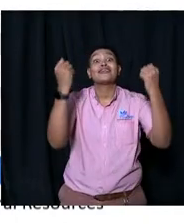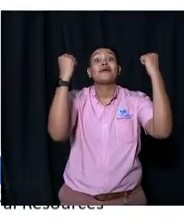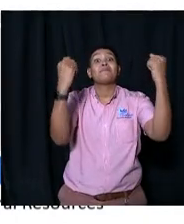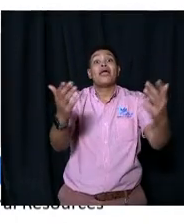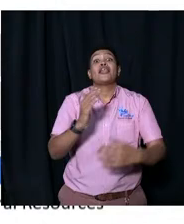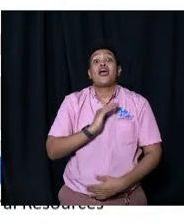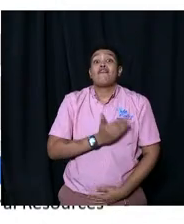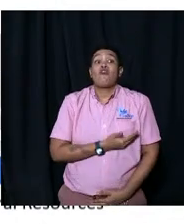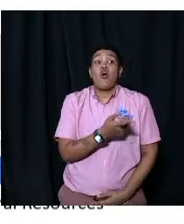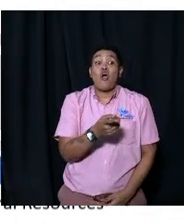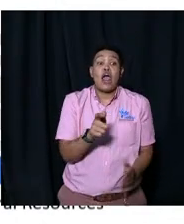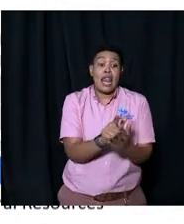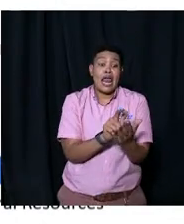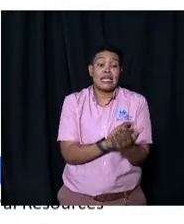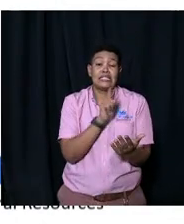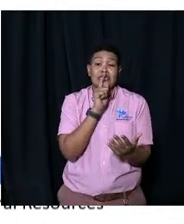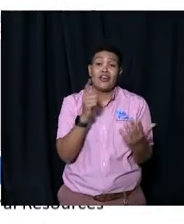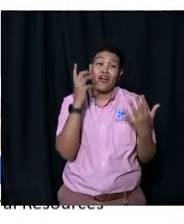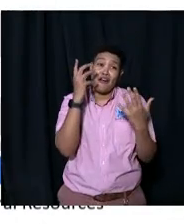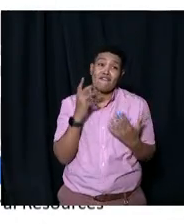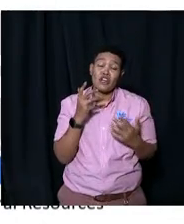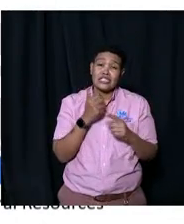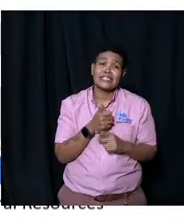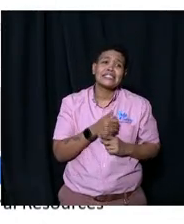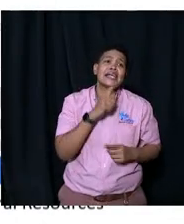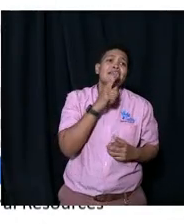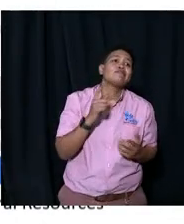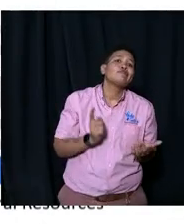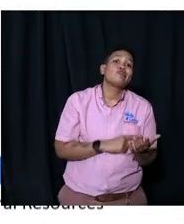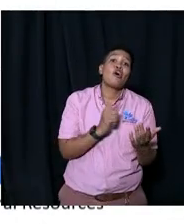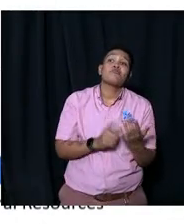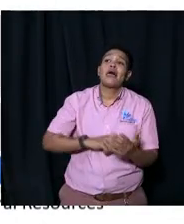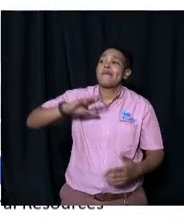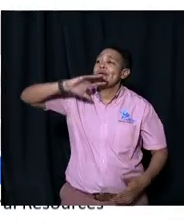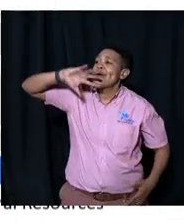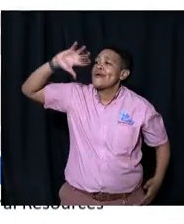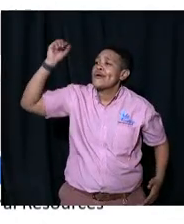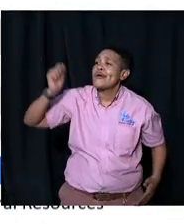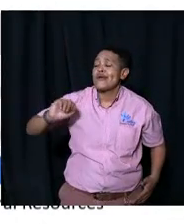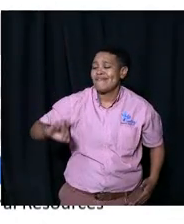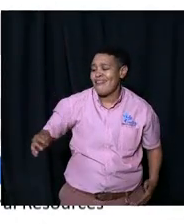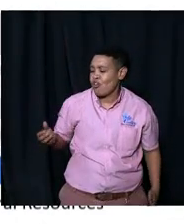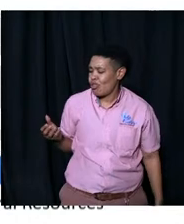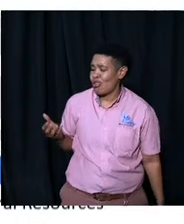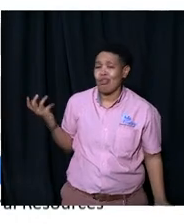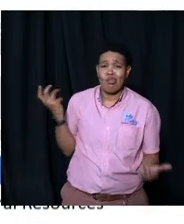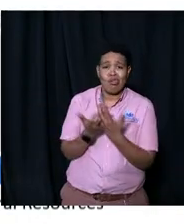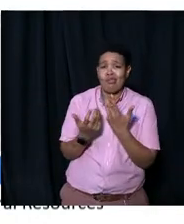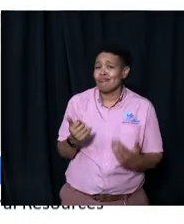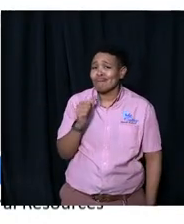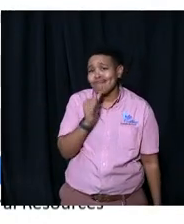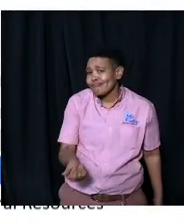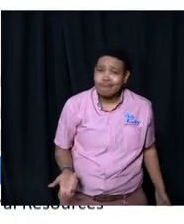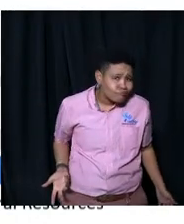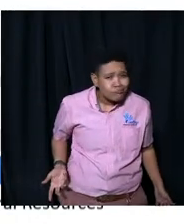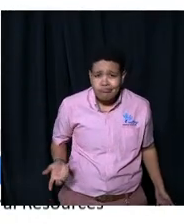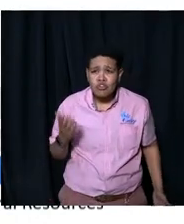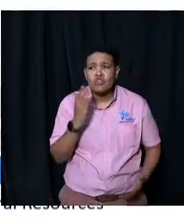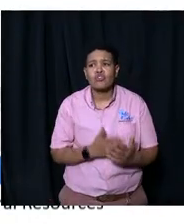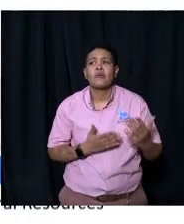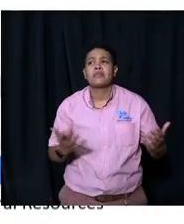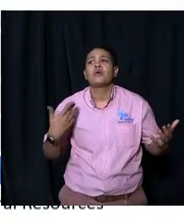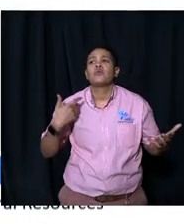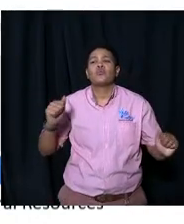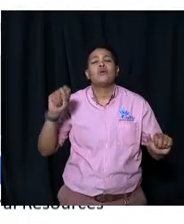our legislation, unfortunately, are in some cases outdated, and this is some of the things that we would like to address